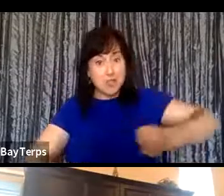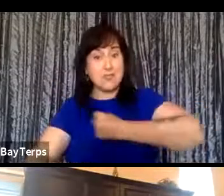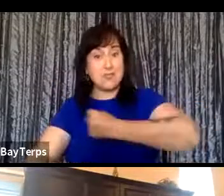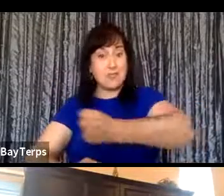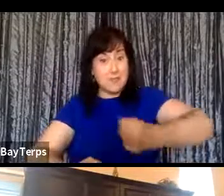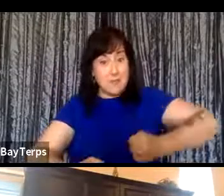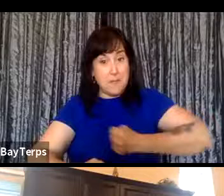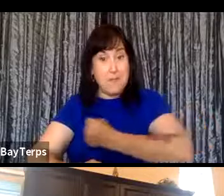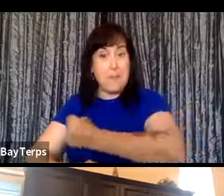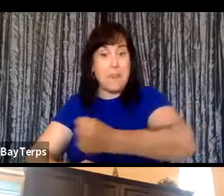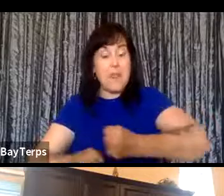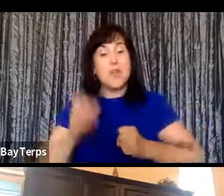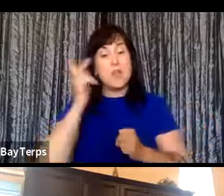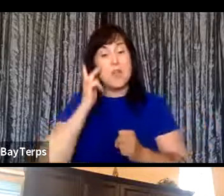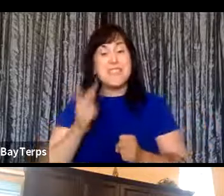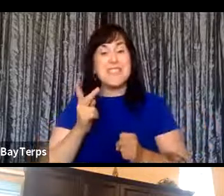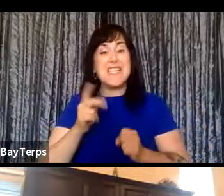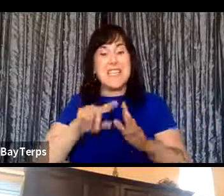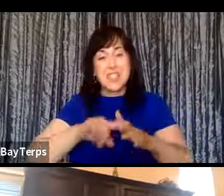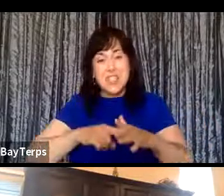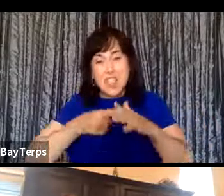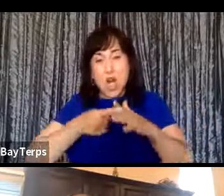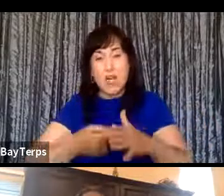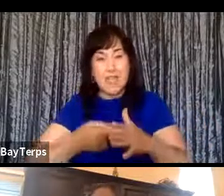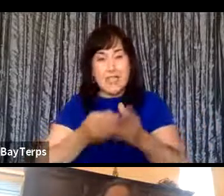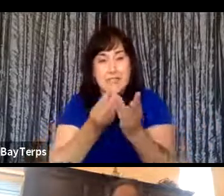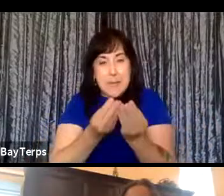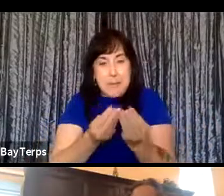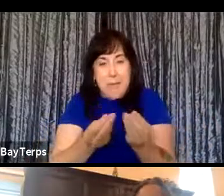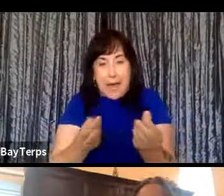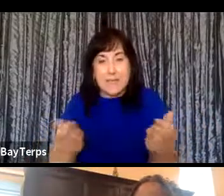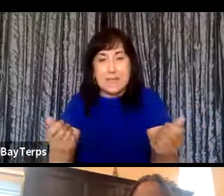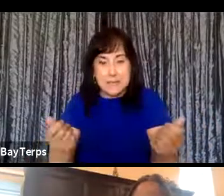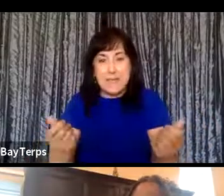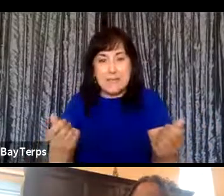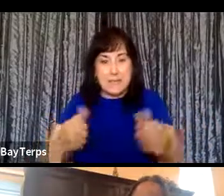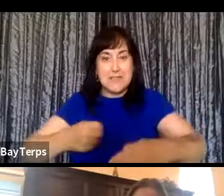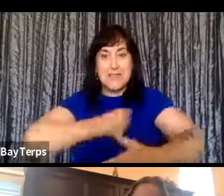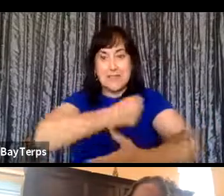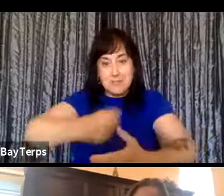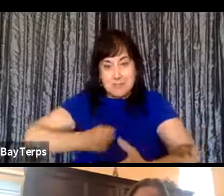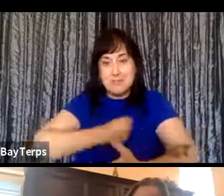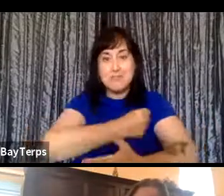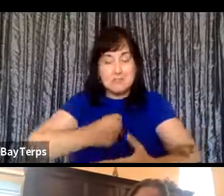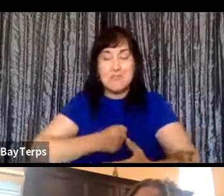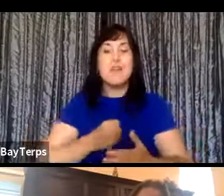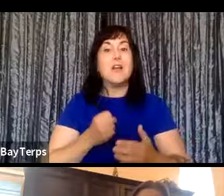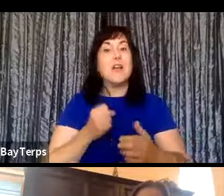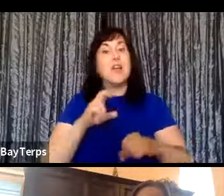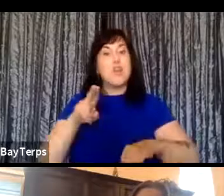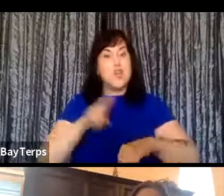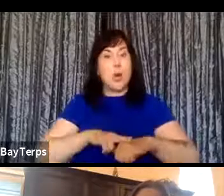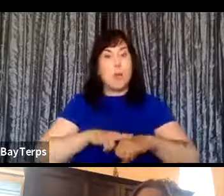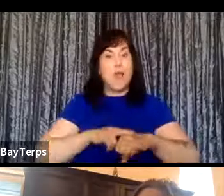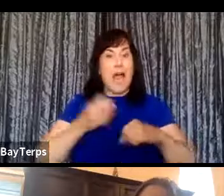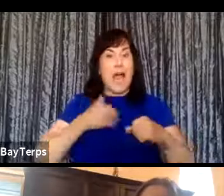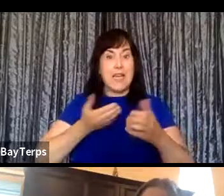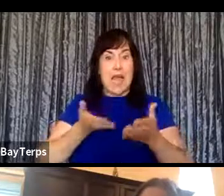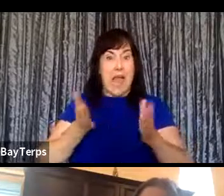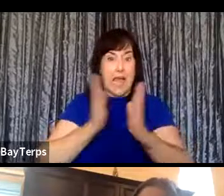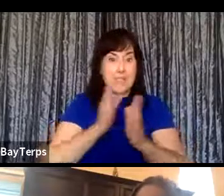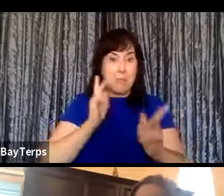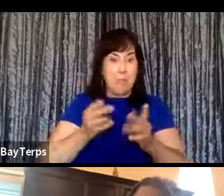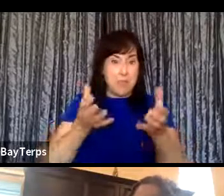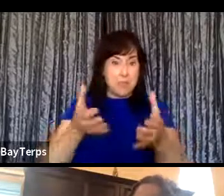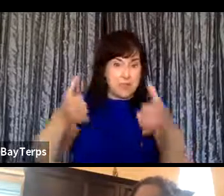melting along the bottom. Can you see it starting to melt along the bottom? This is really good. Normally, this is where I get people to look underneath the bowl to